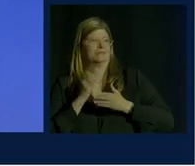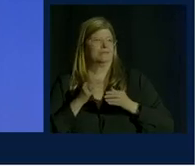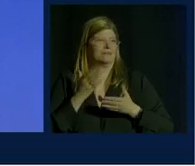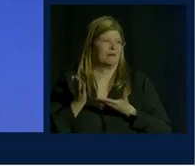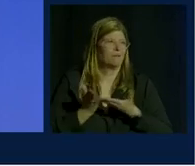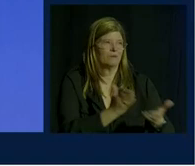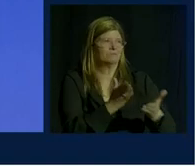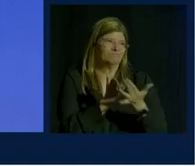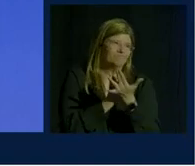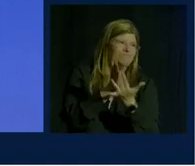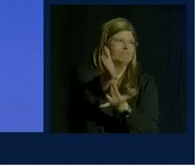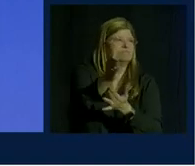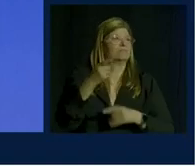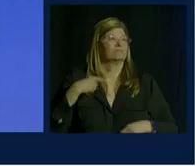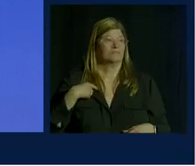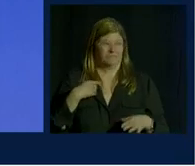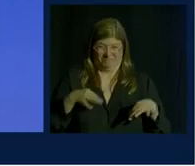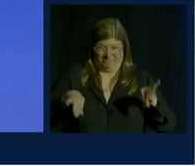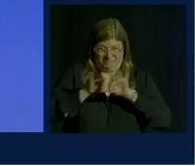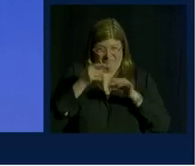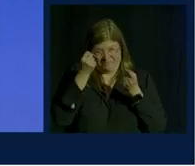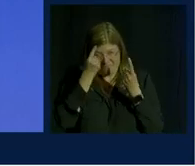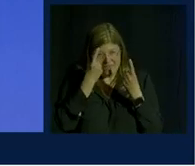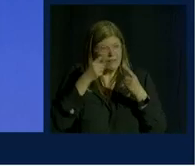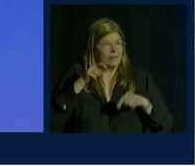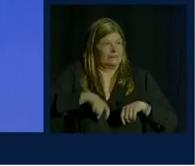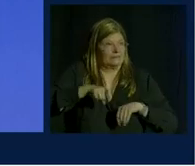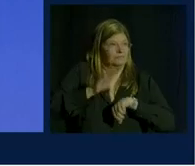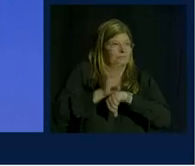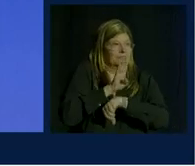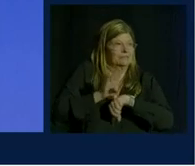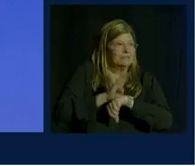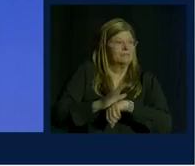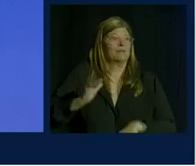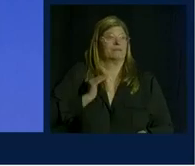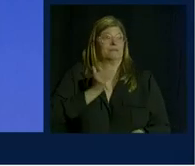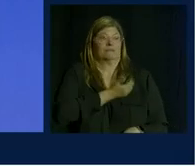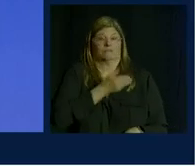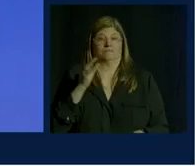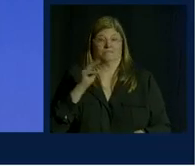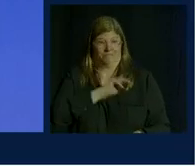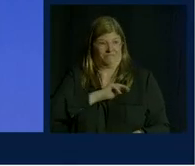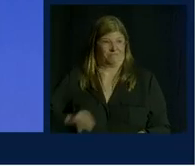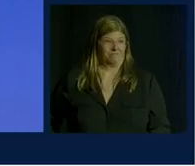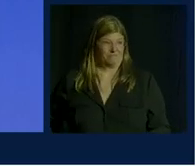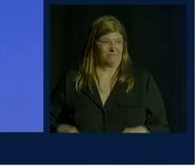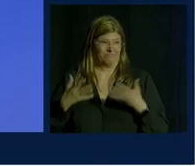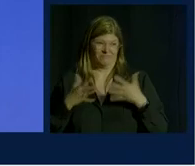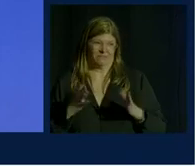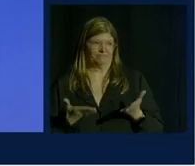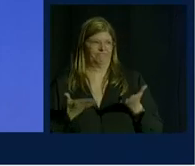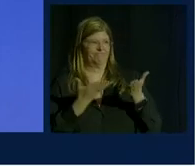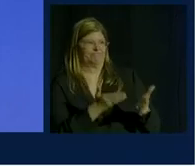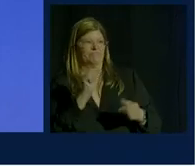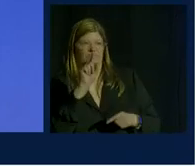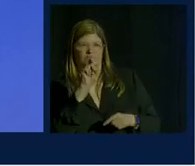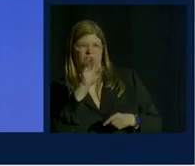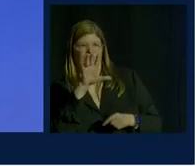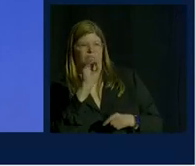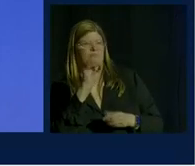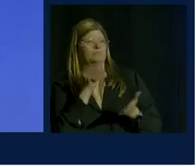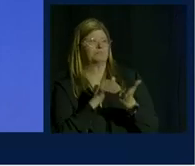through. And based on her unwavering and unapologetic support of the local business